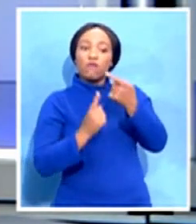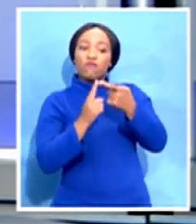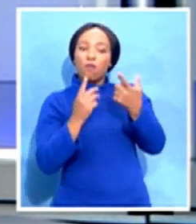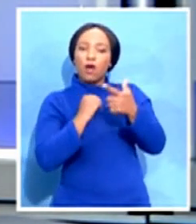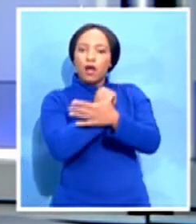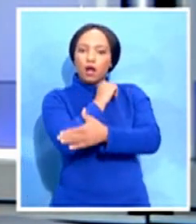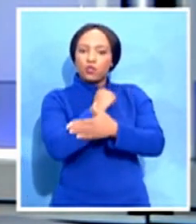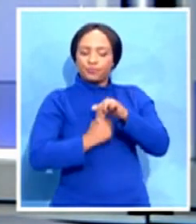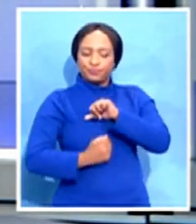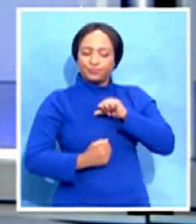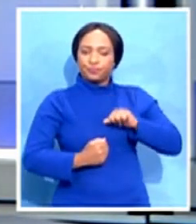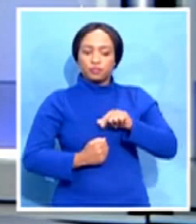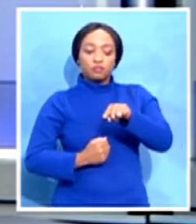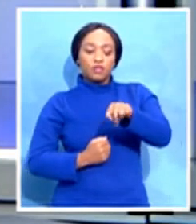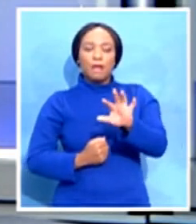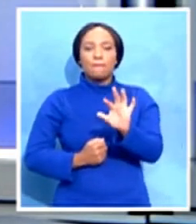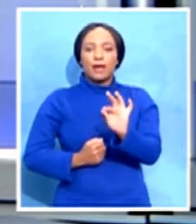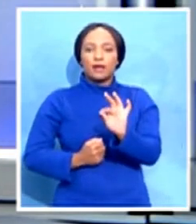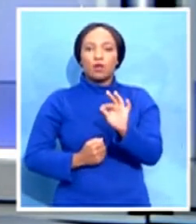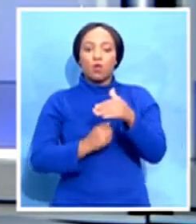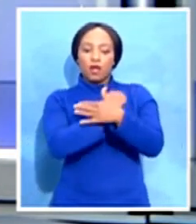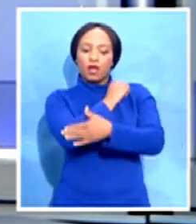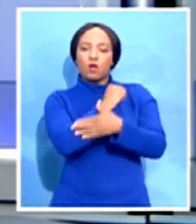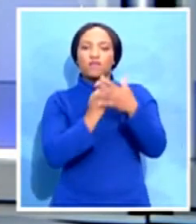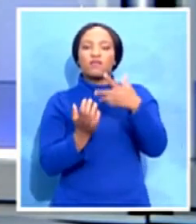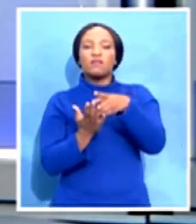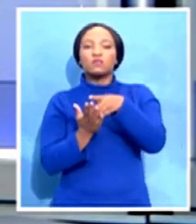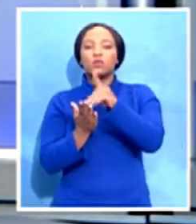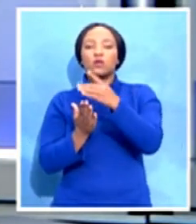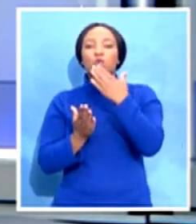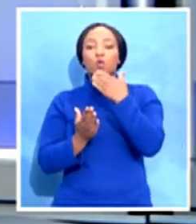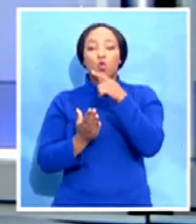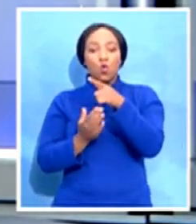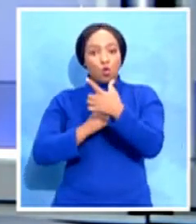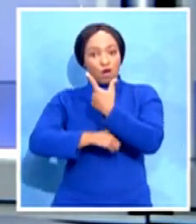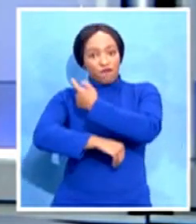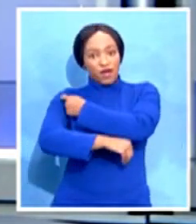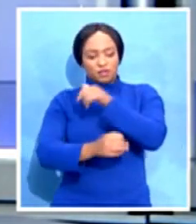donated 200,000 Sinopharm vaccines. Here's the country's information minister.